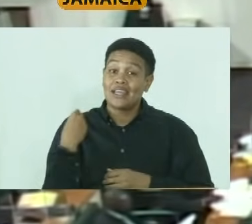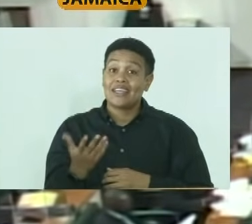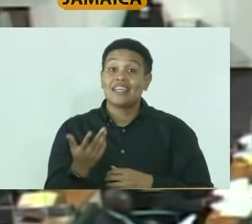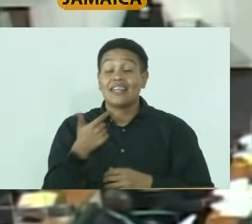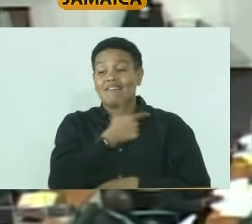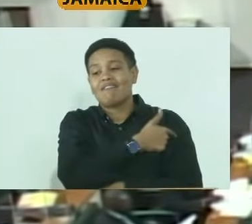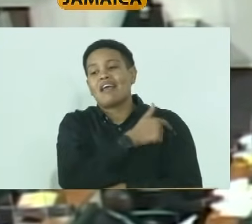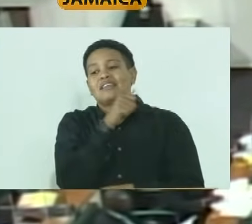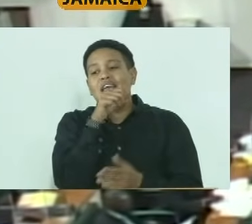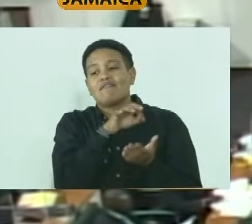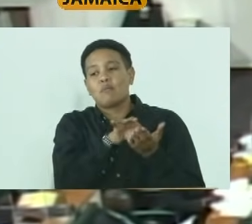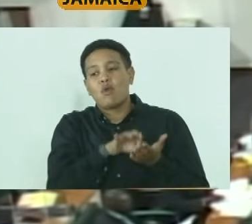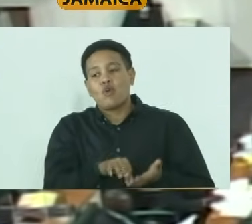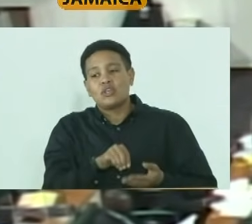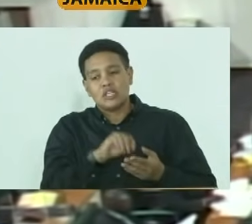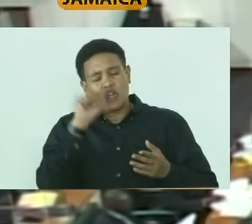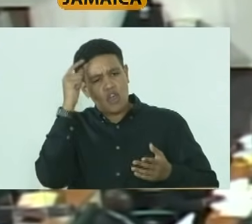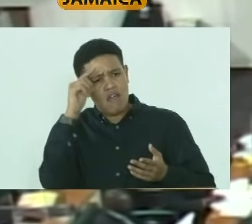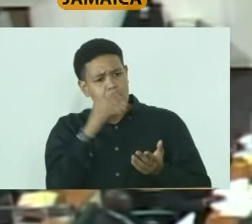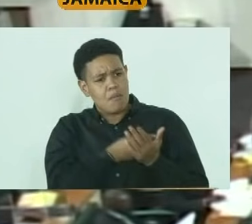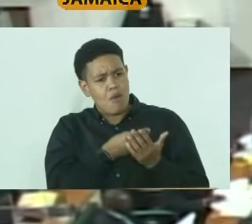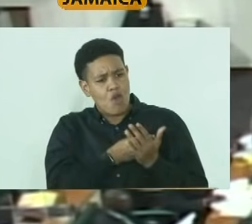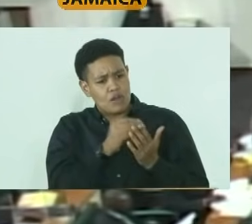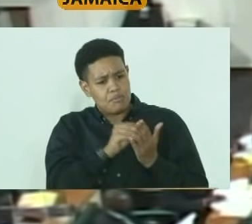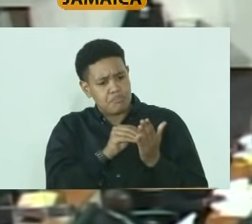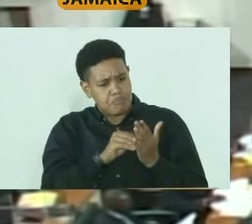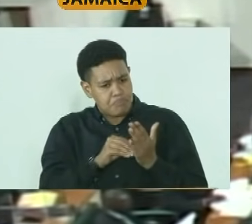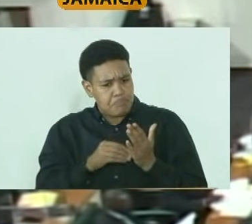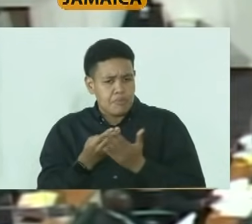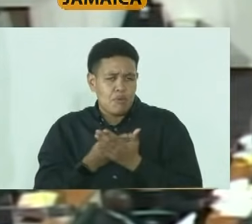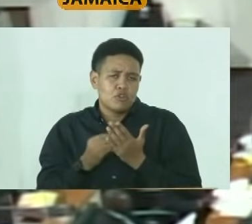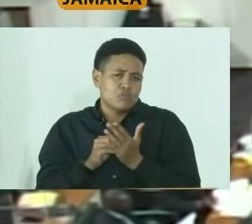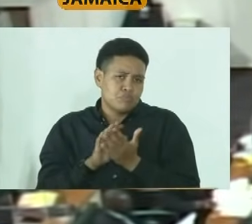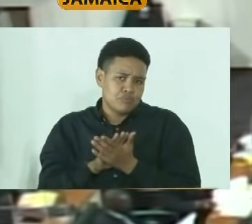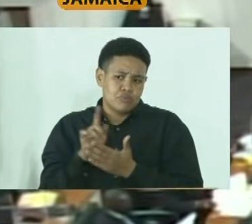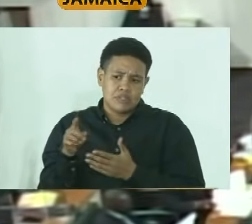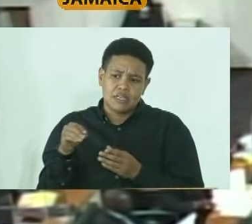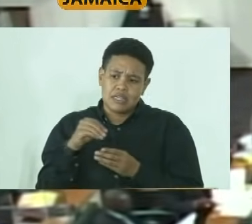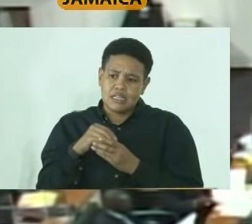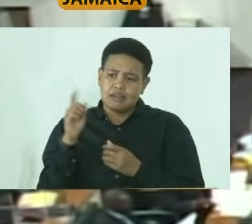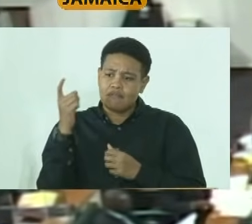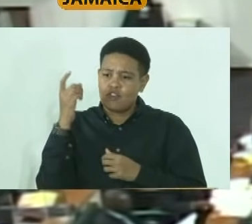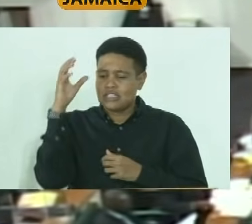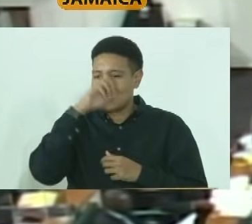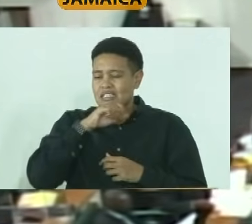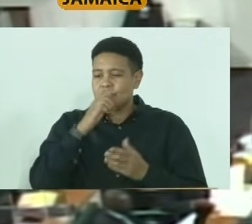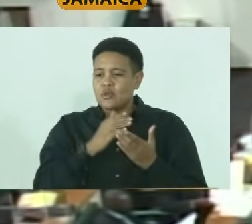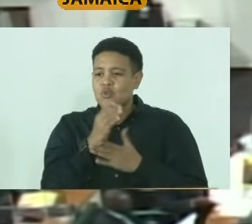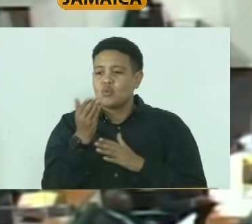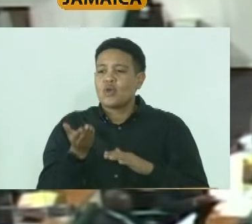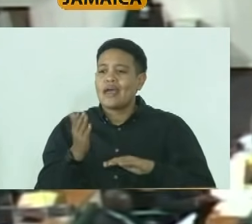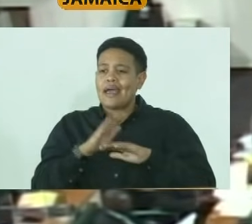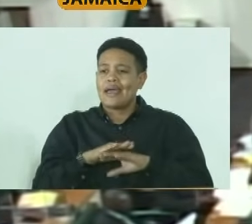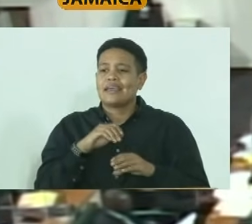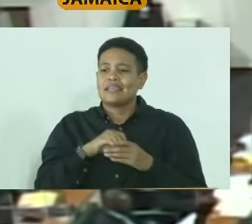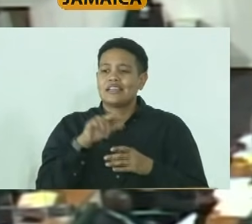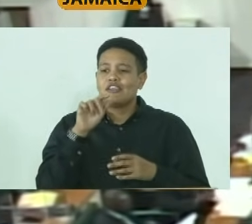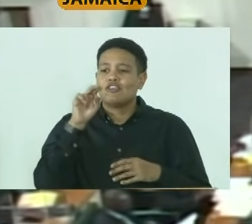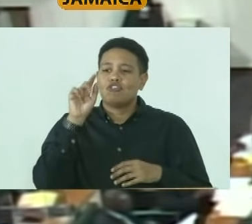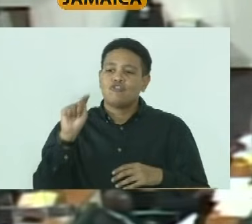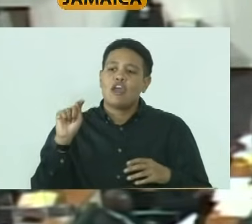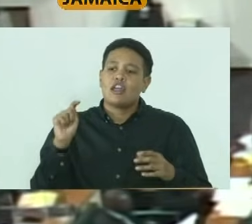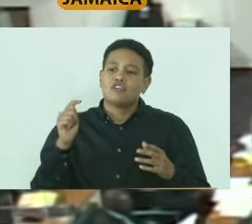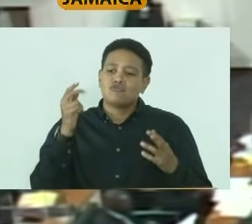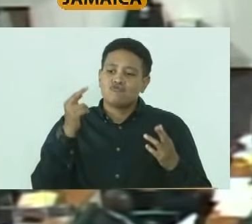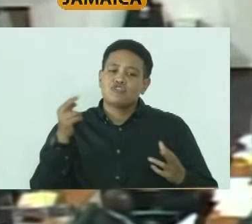accounted for in the books of the government, and they are accounted for in the first supplementary estimates through an increase in grant resources. So